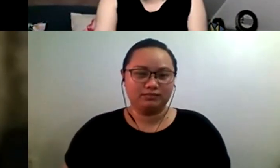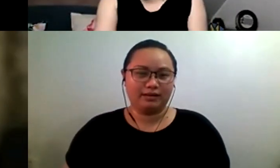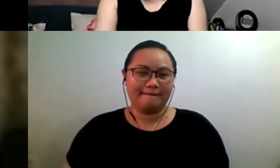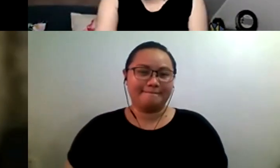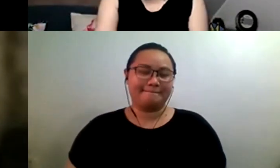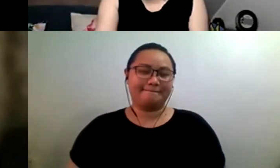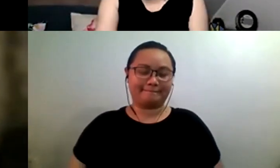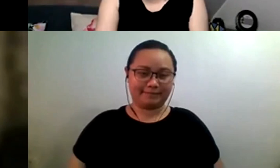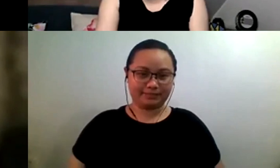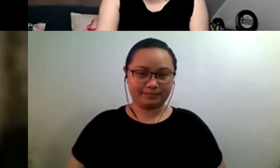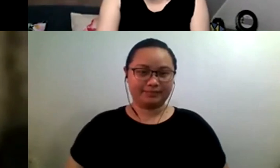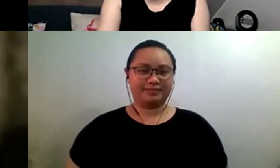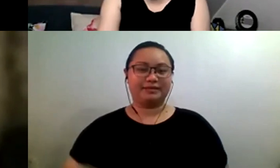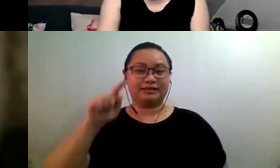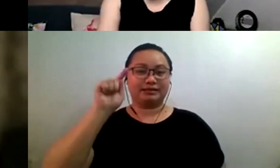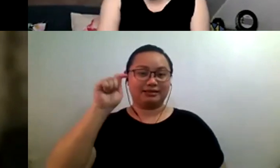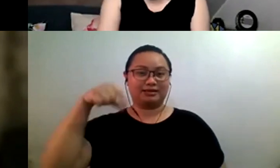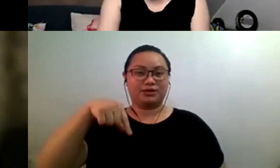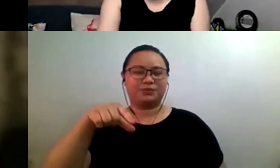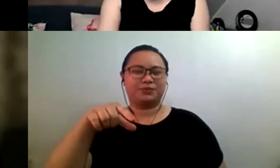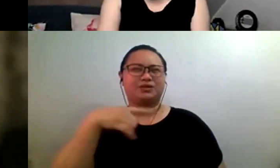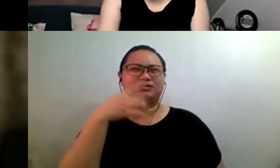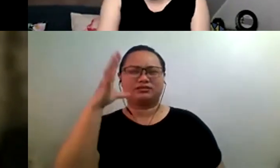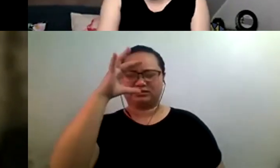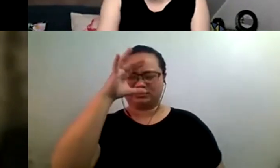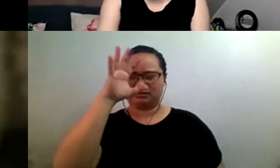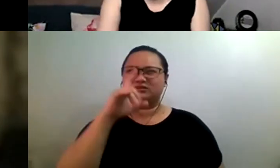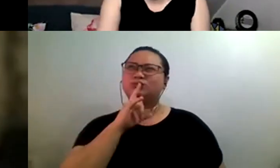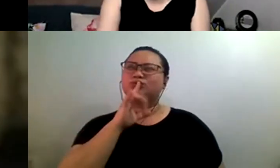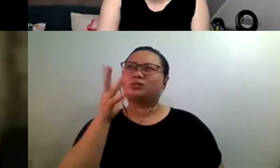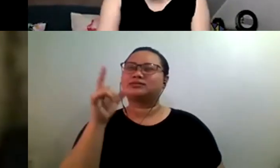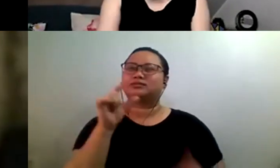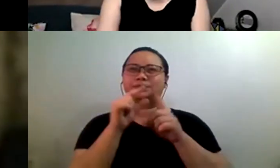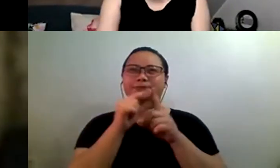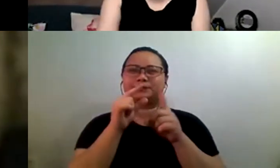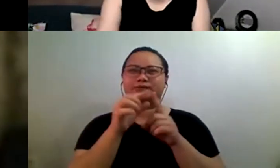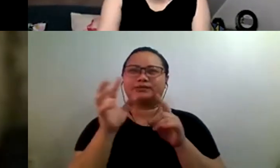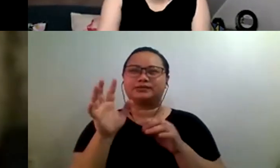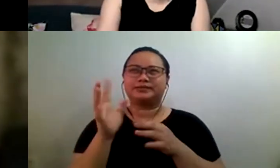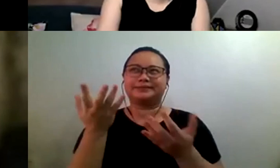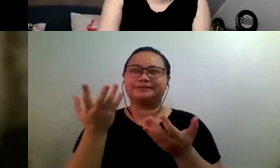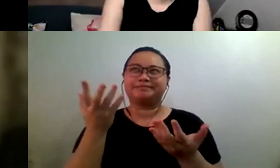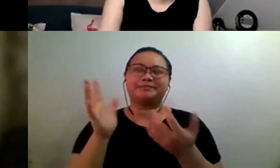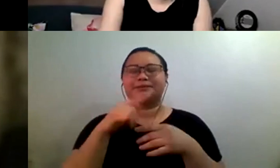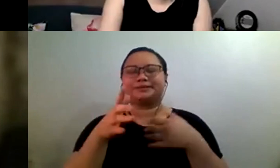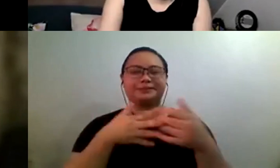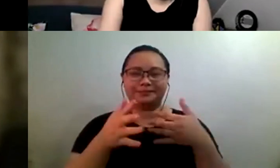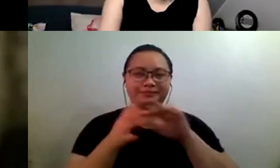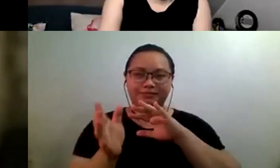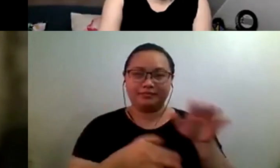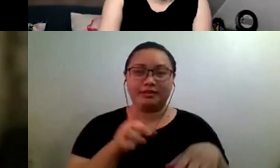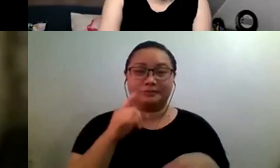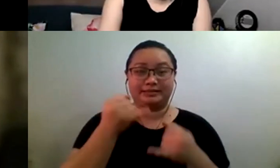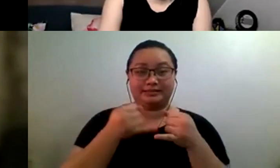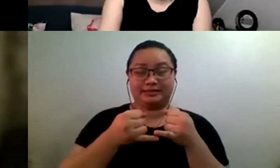I'm trying to find the correct term, no? But sige. Maybe ang huli ko na lang sabihin, I'd like to